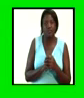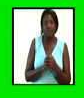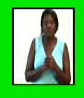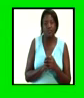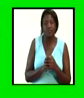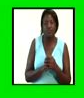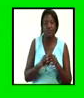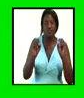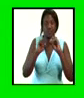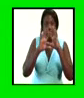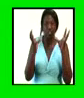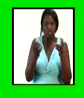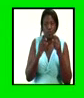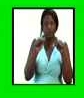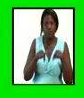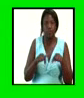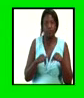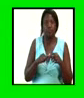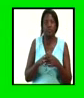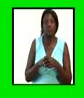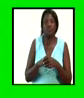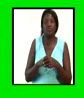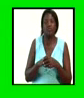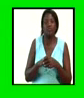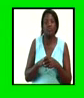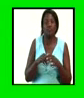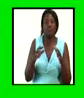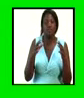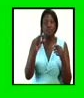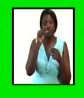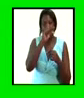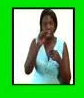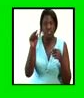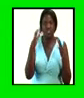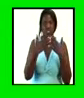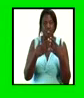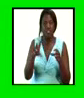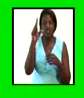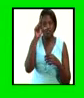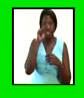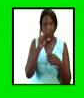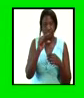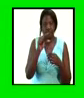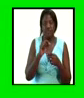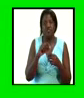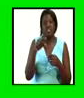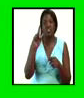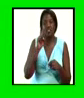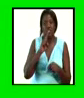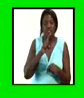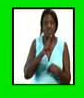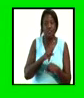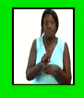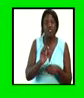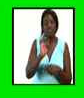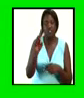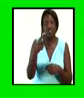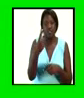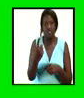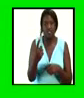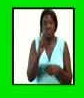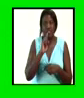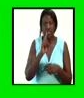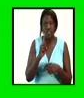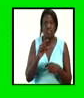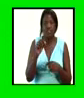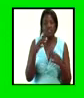too. Let's summarize what we have learned today. A sentence always starts with a capital letter. The first word in direct speech is a